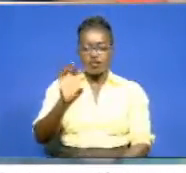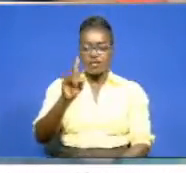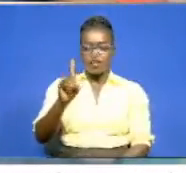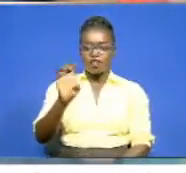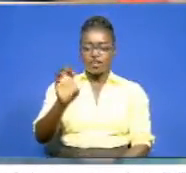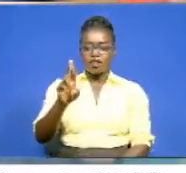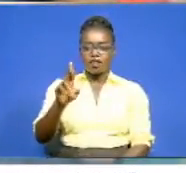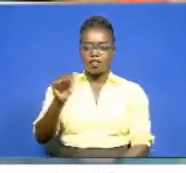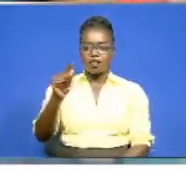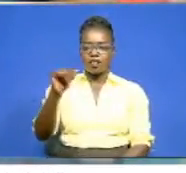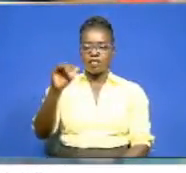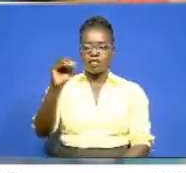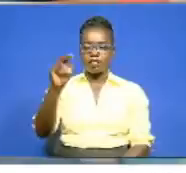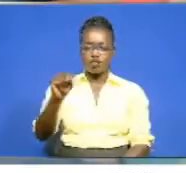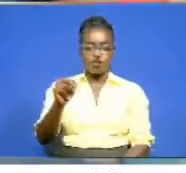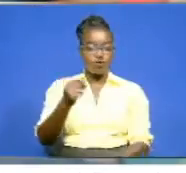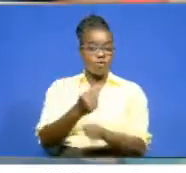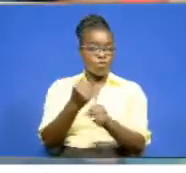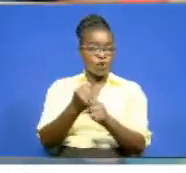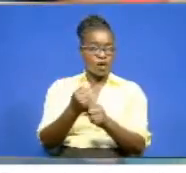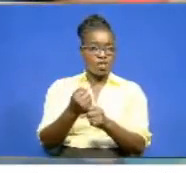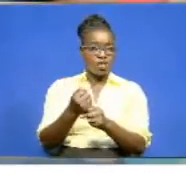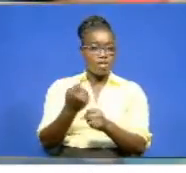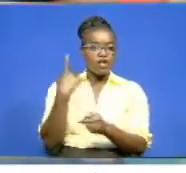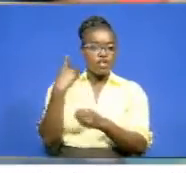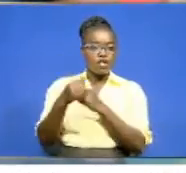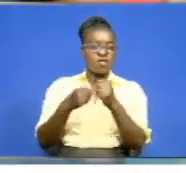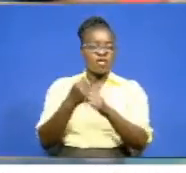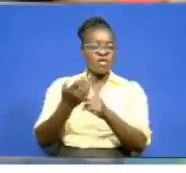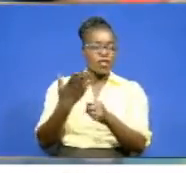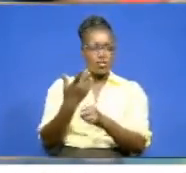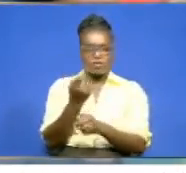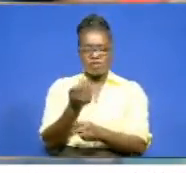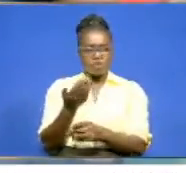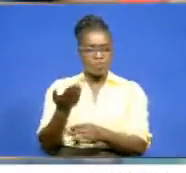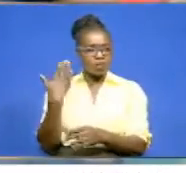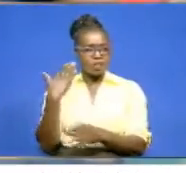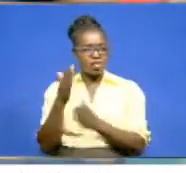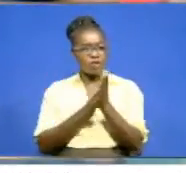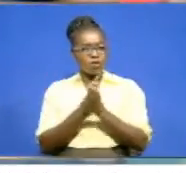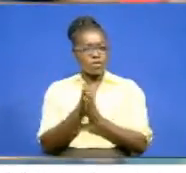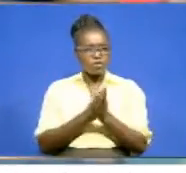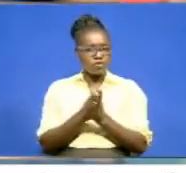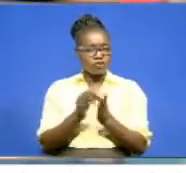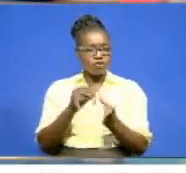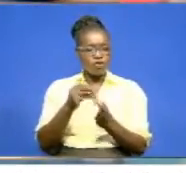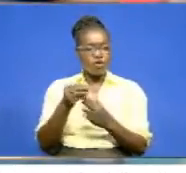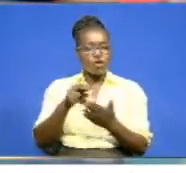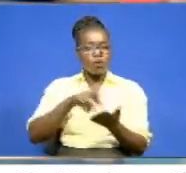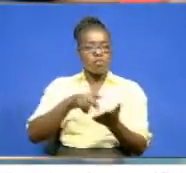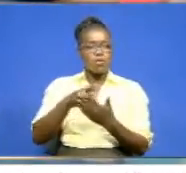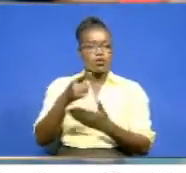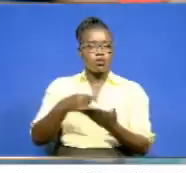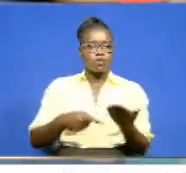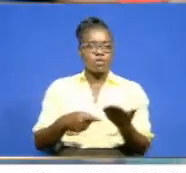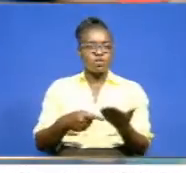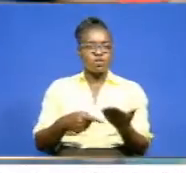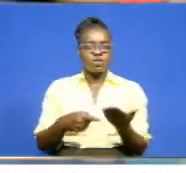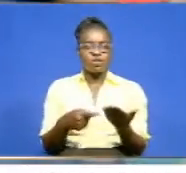years. But then again, let's talk about, once again, the motivation or what this means for not